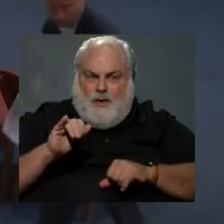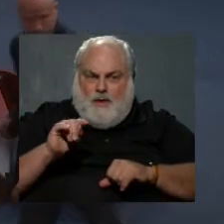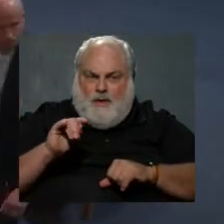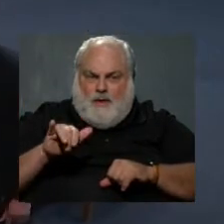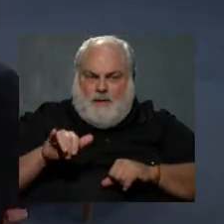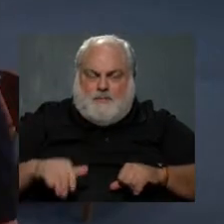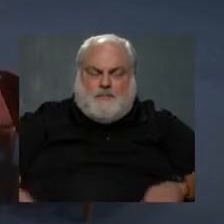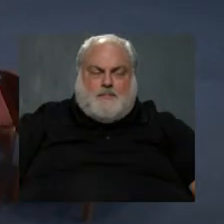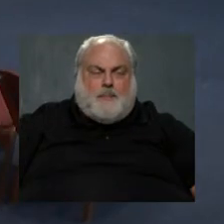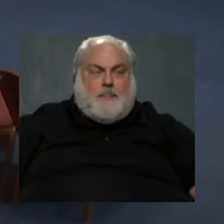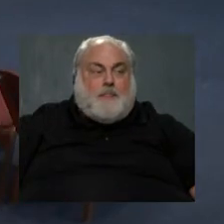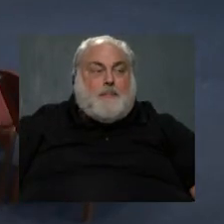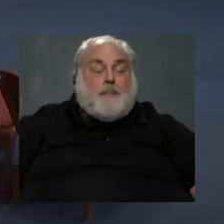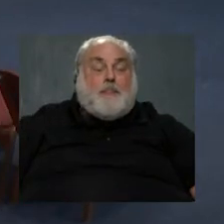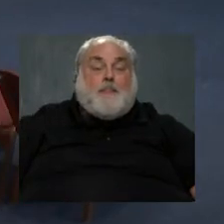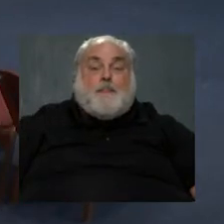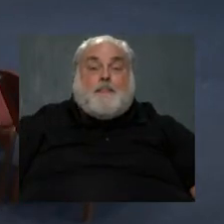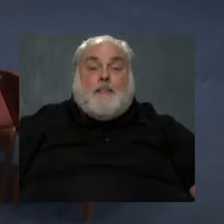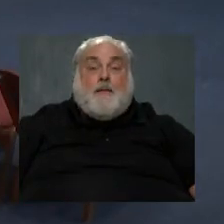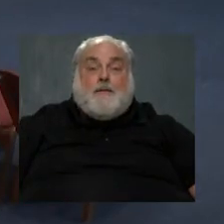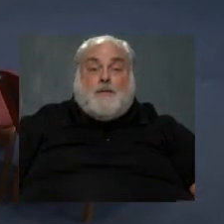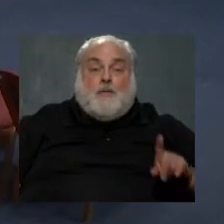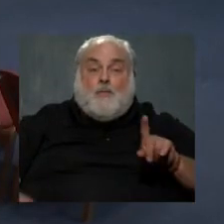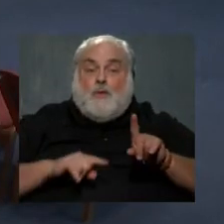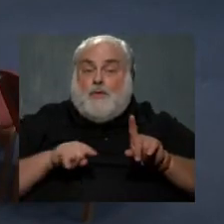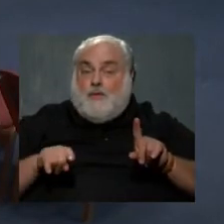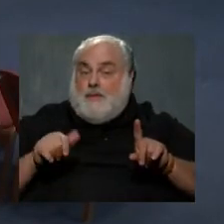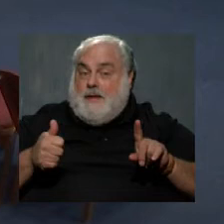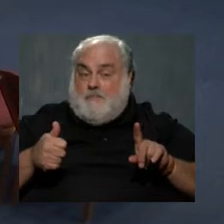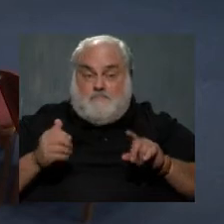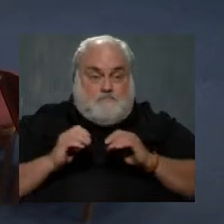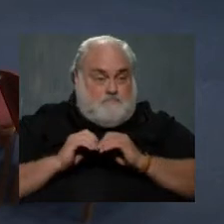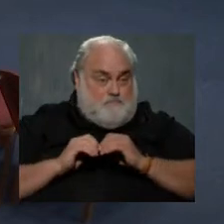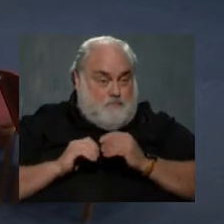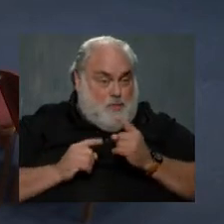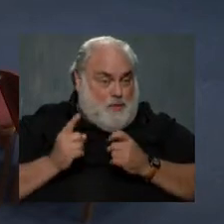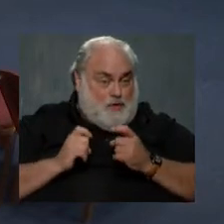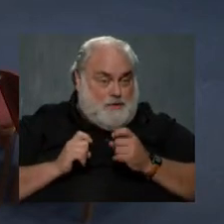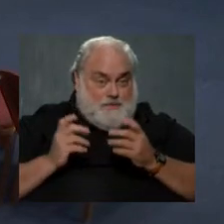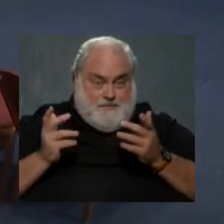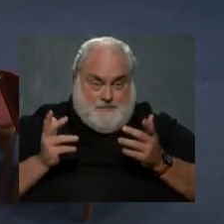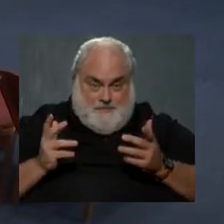Other questions on 1 through 10?